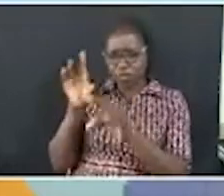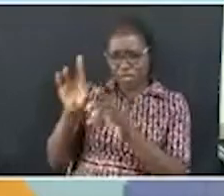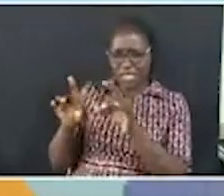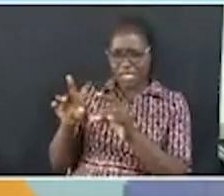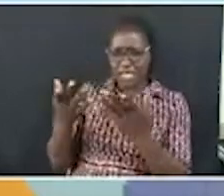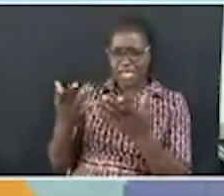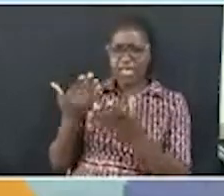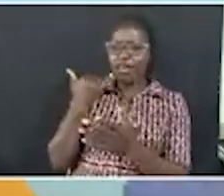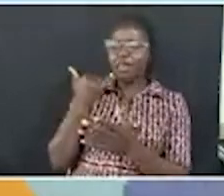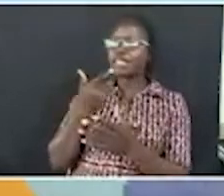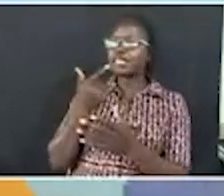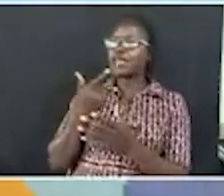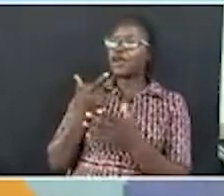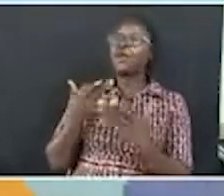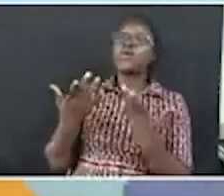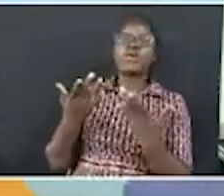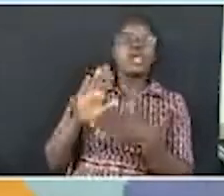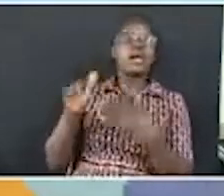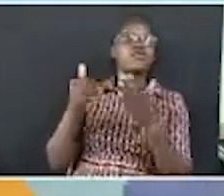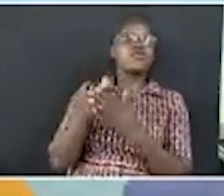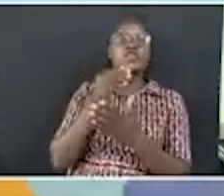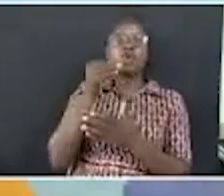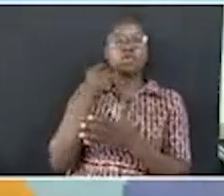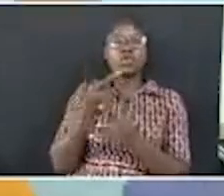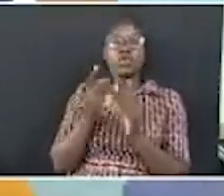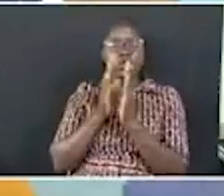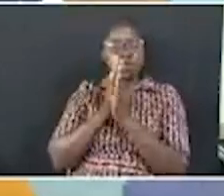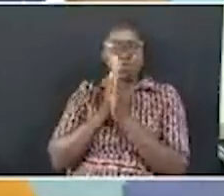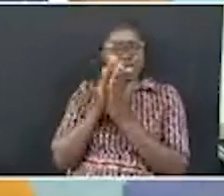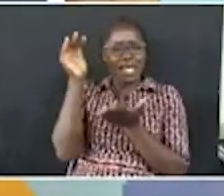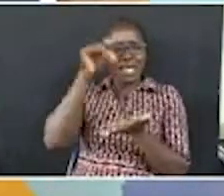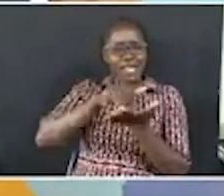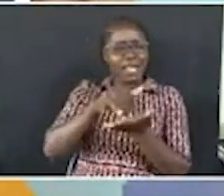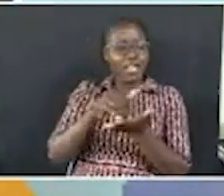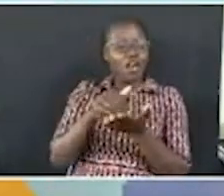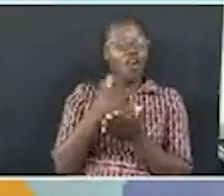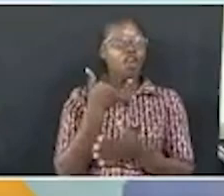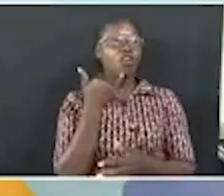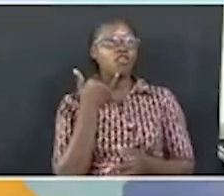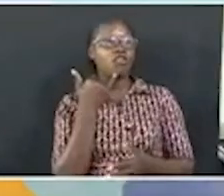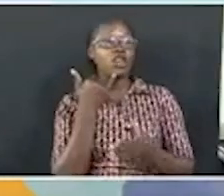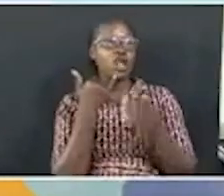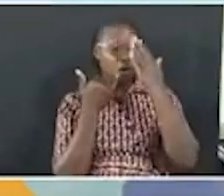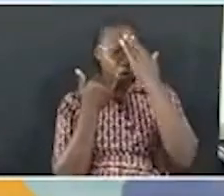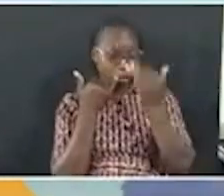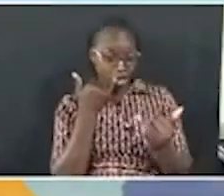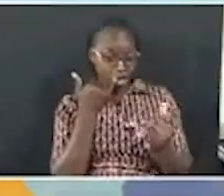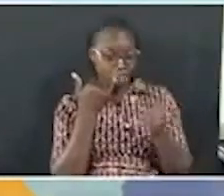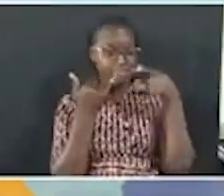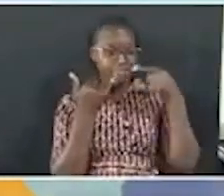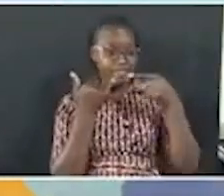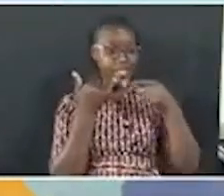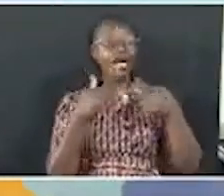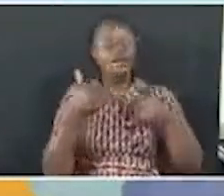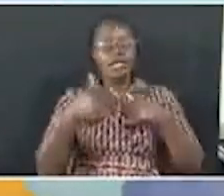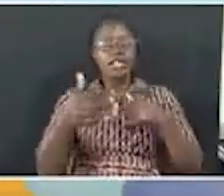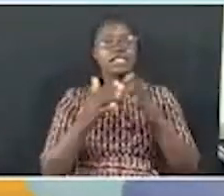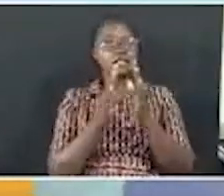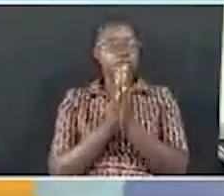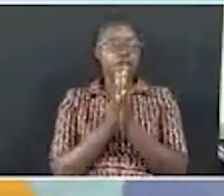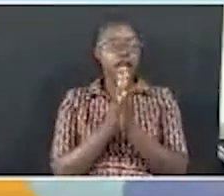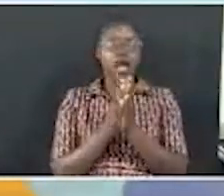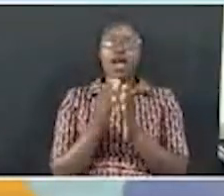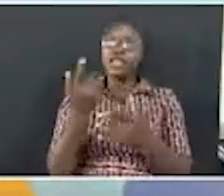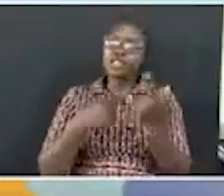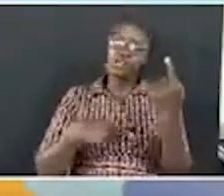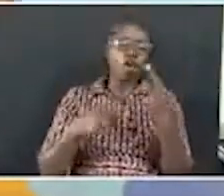and says, we have gotten home, but we want to pray again on phone, because the persistent prayer